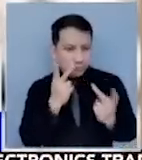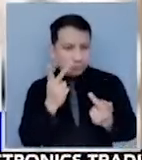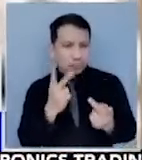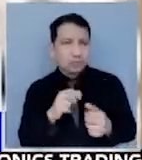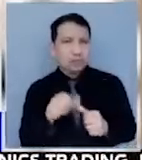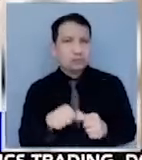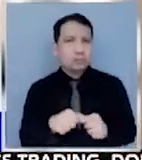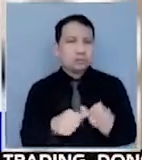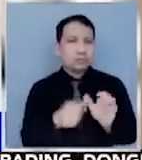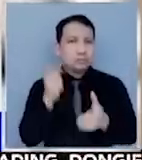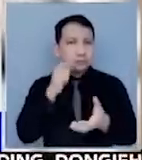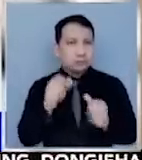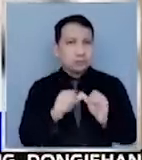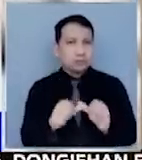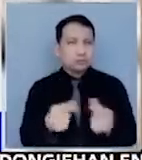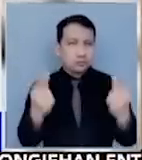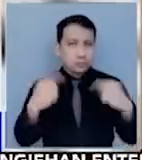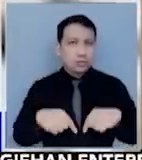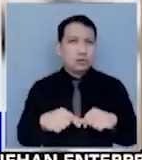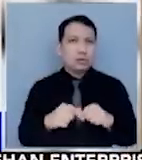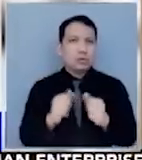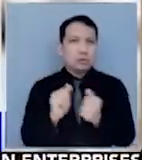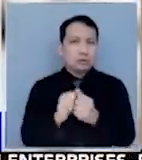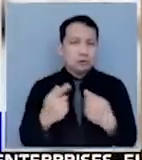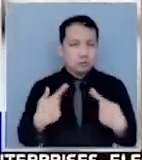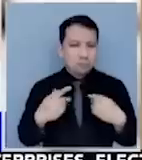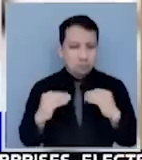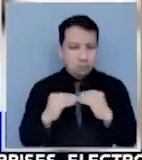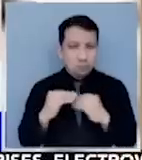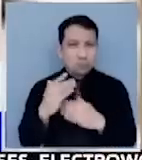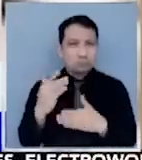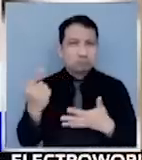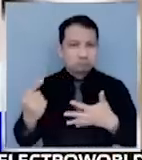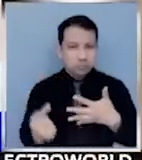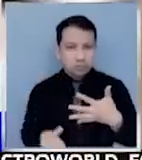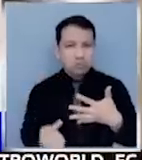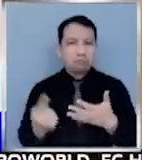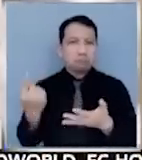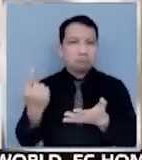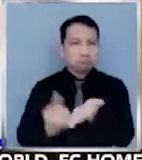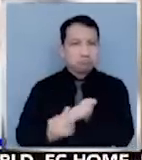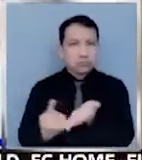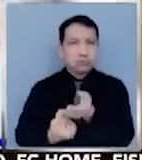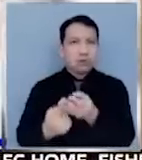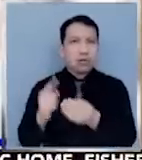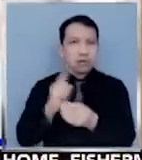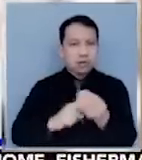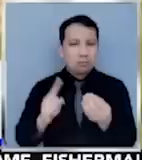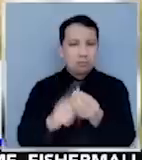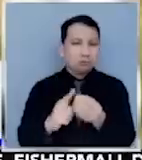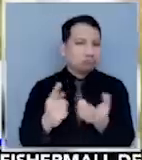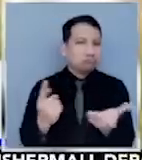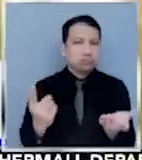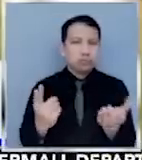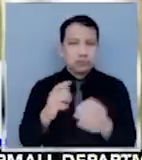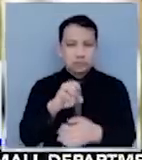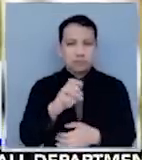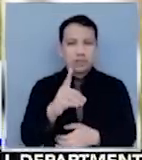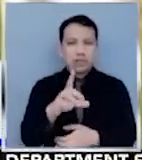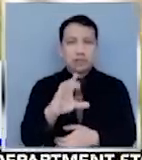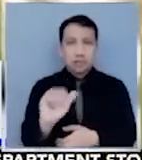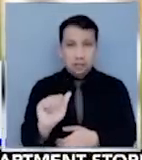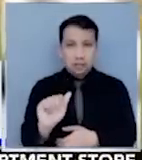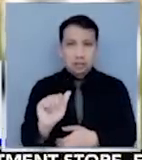definitely, obviously, will have to do with many of the ongoing discussions on the EDCA,